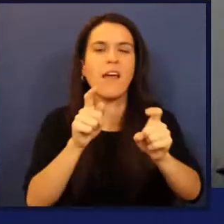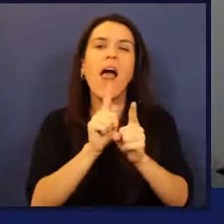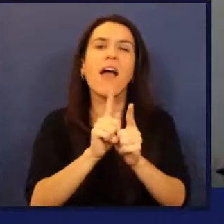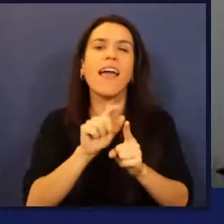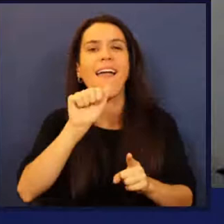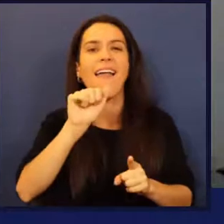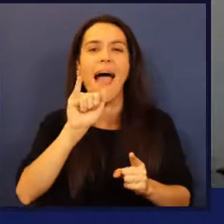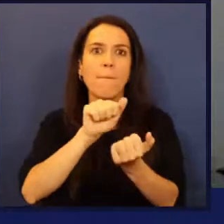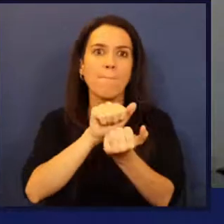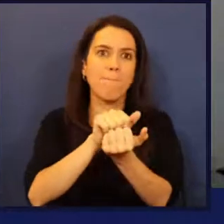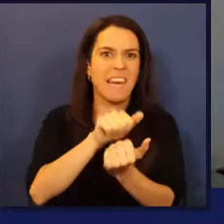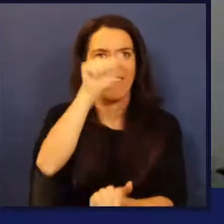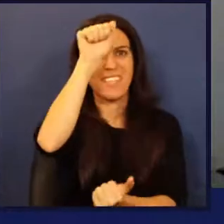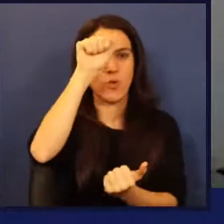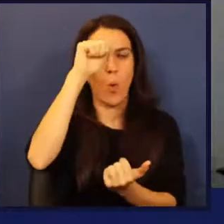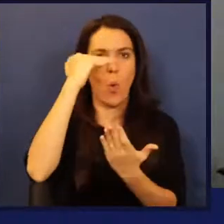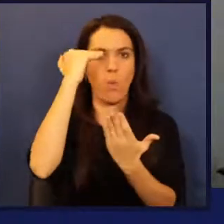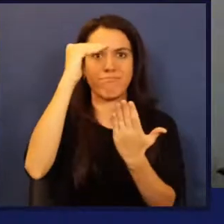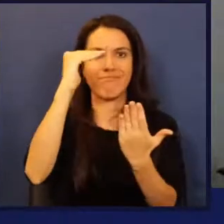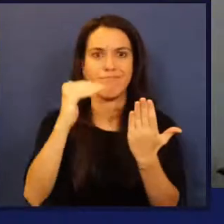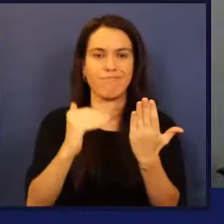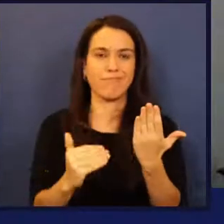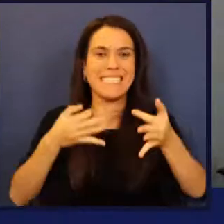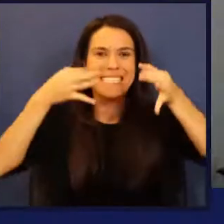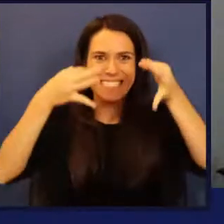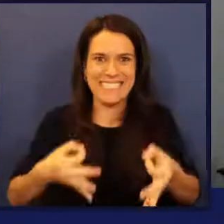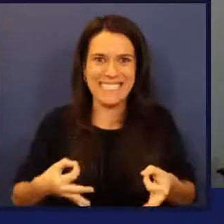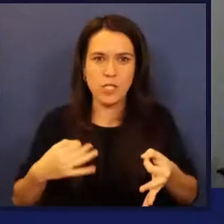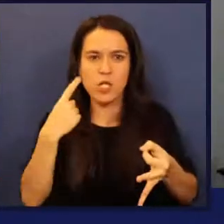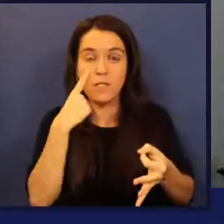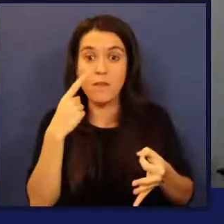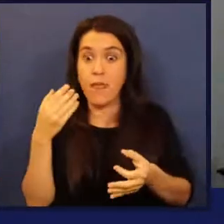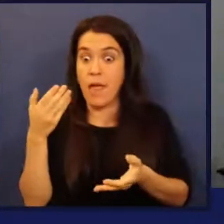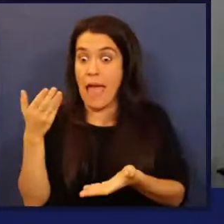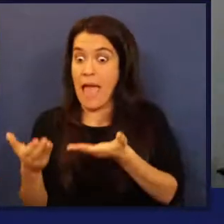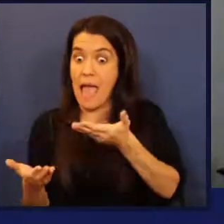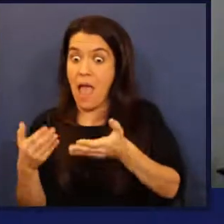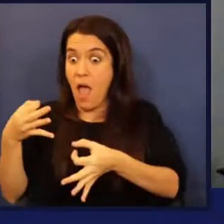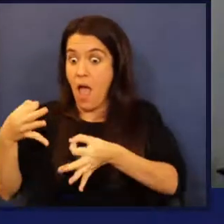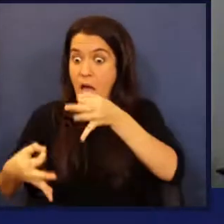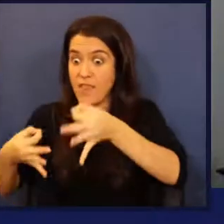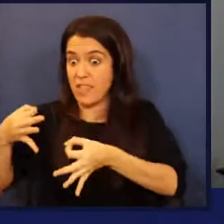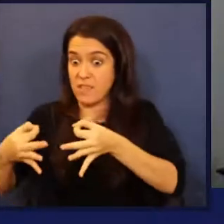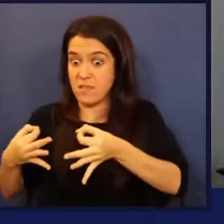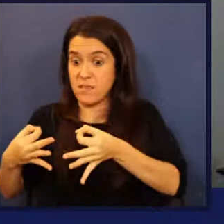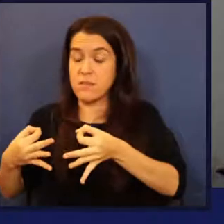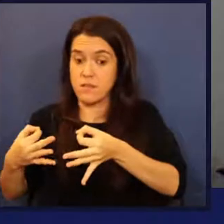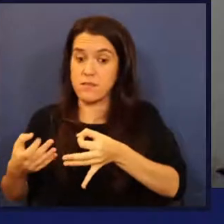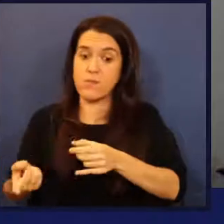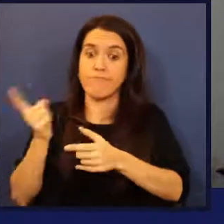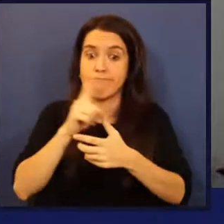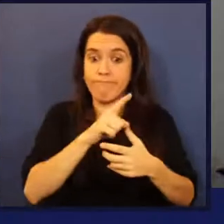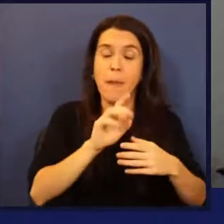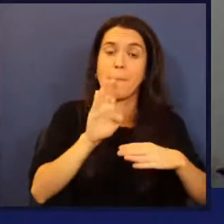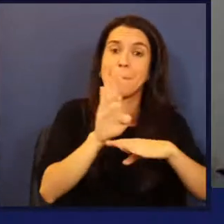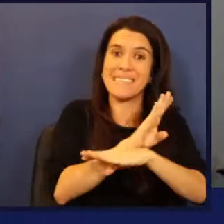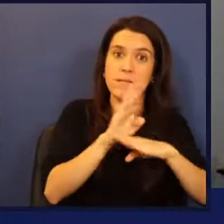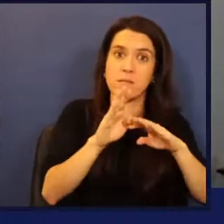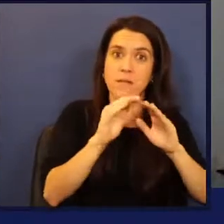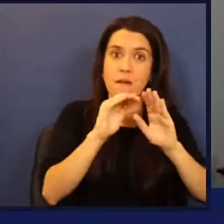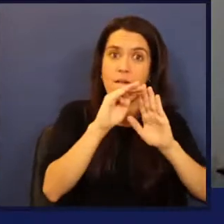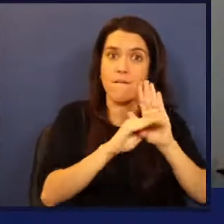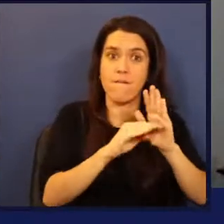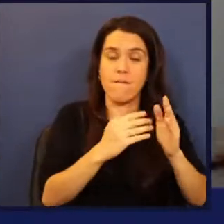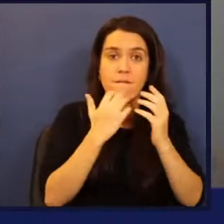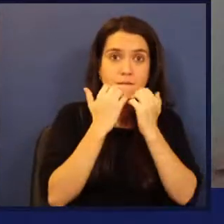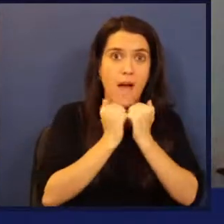have a decision, and you need to align ethical use of this technology with your business values, because your business,